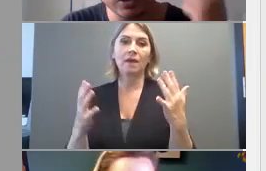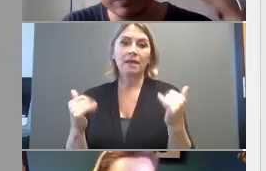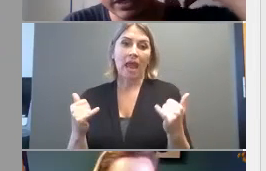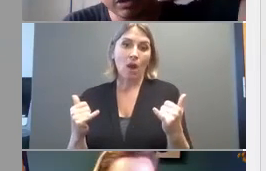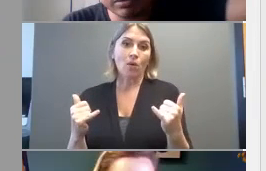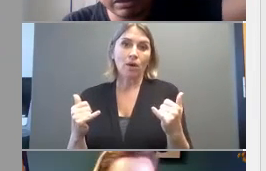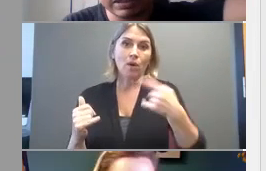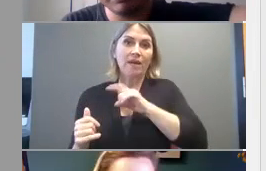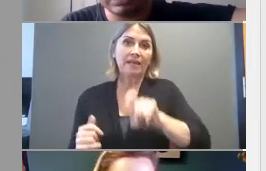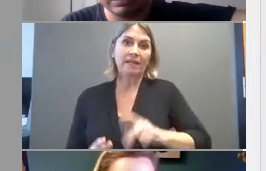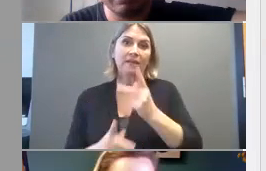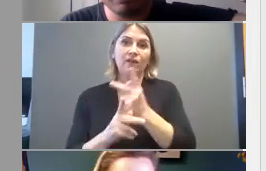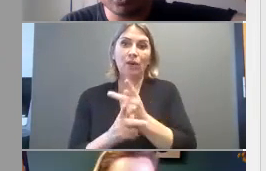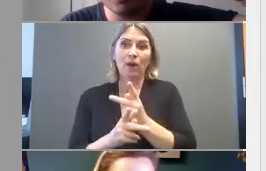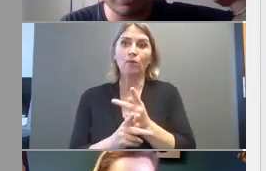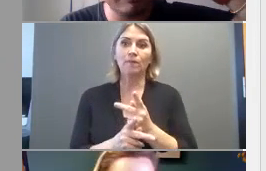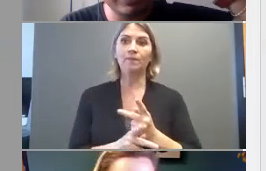essentially, we need to figure out